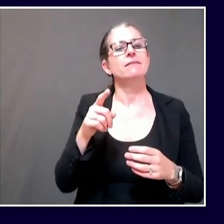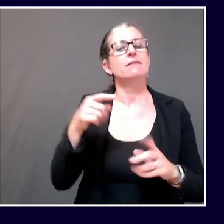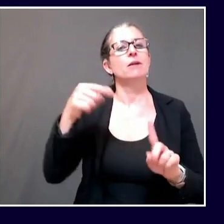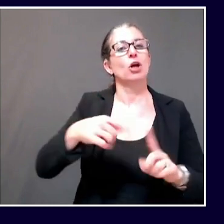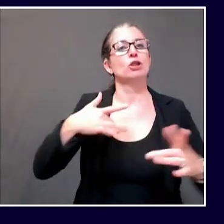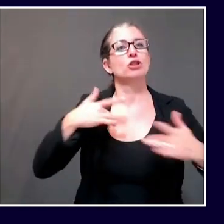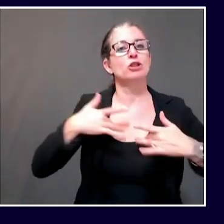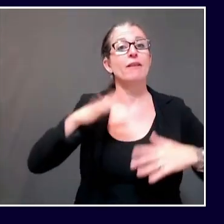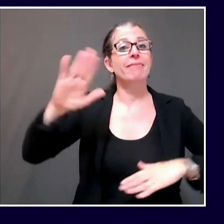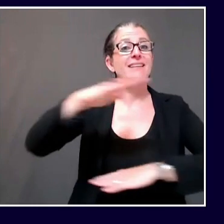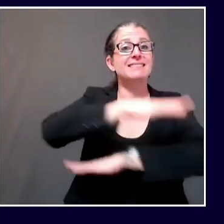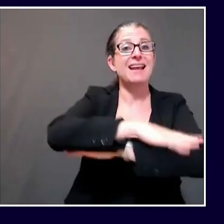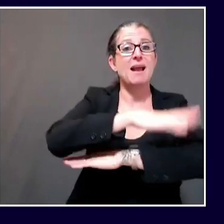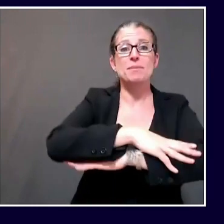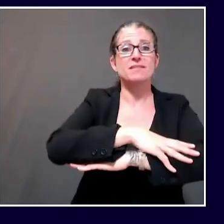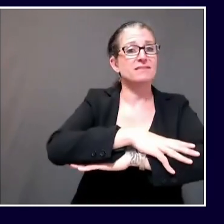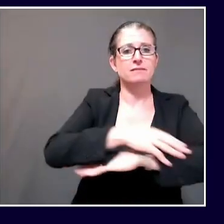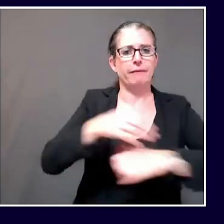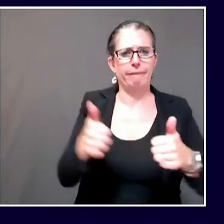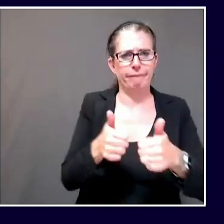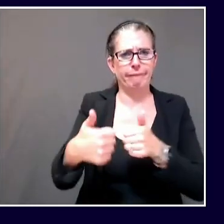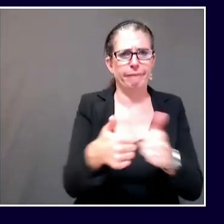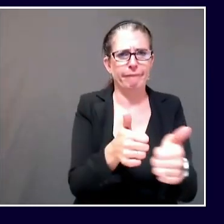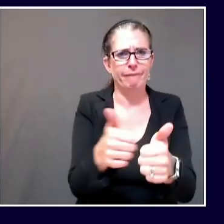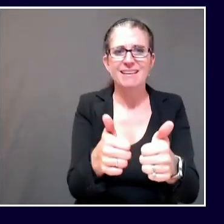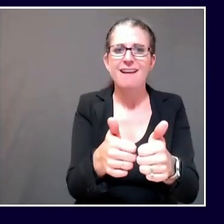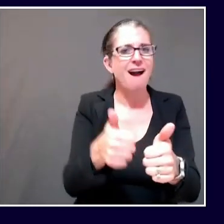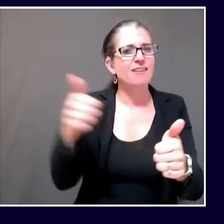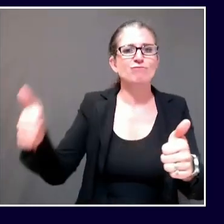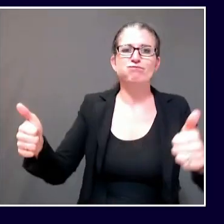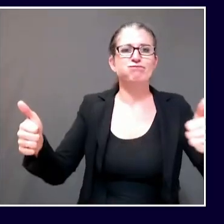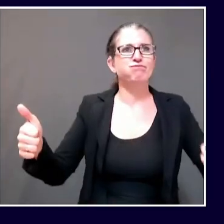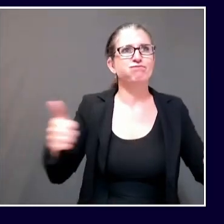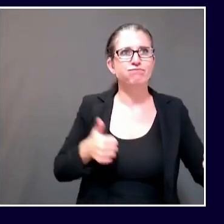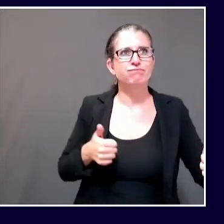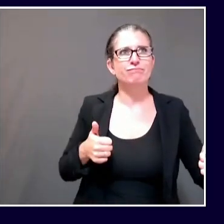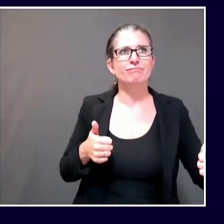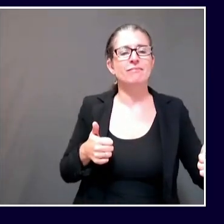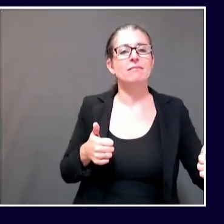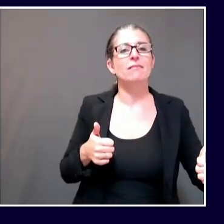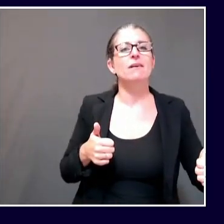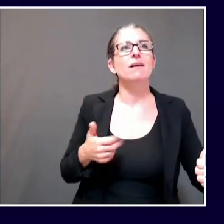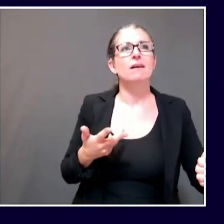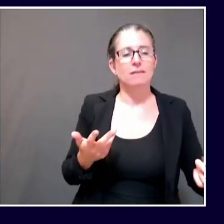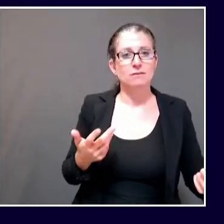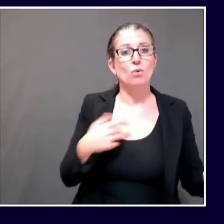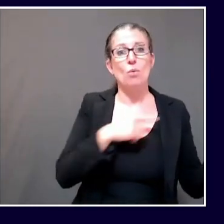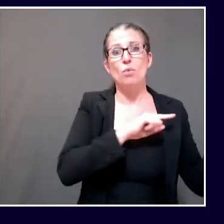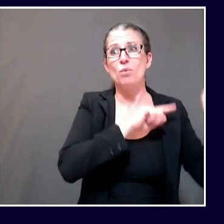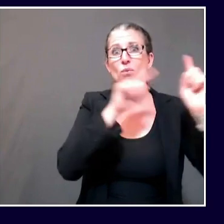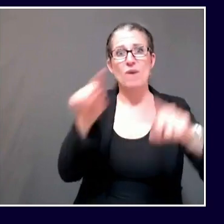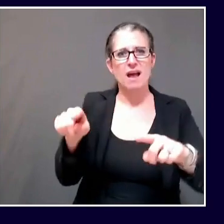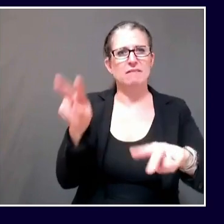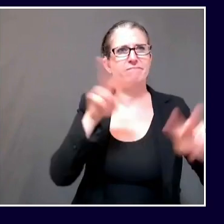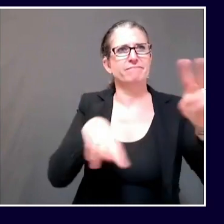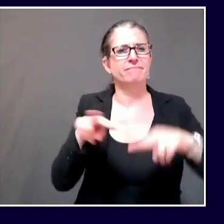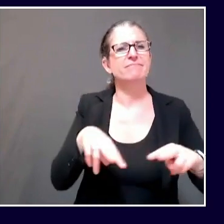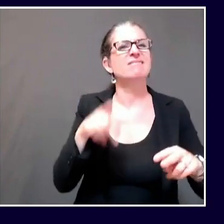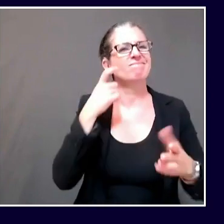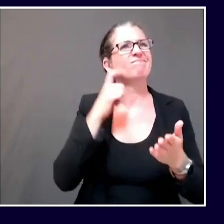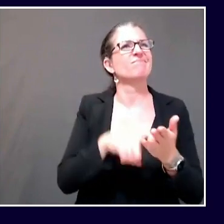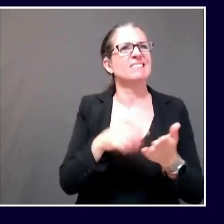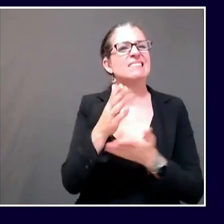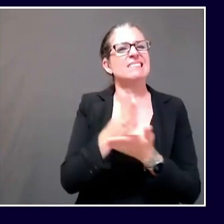fixing. So I think when our inspector was on site, there was advice given as well as deficiencies noted. But we do have